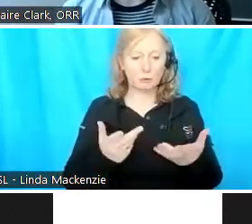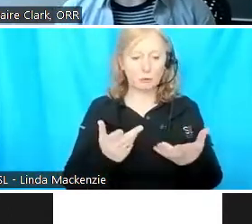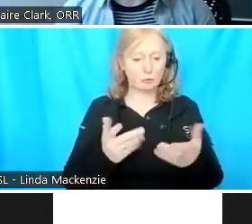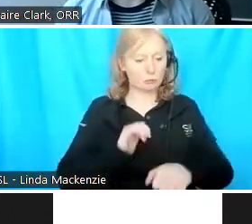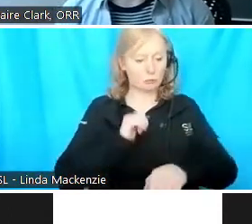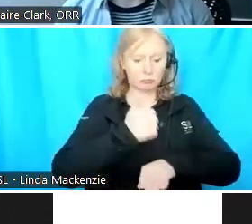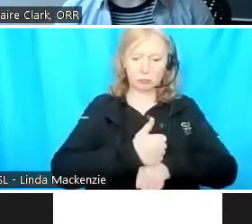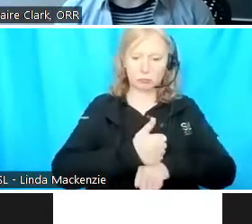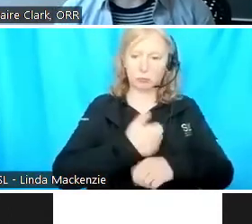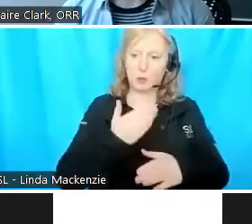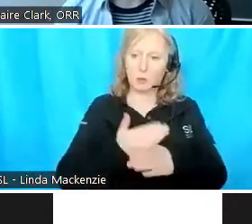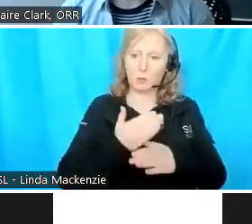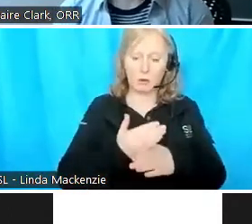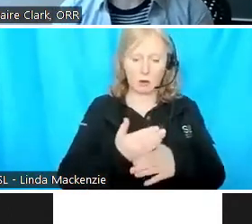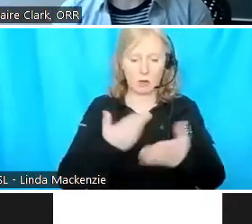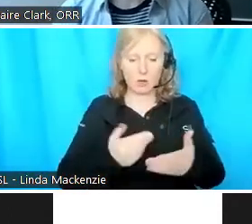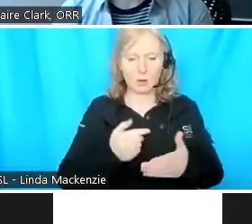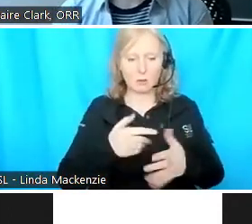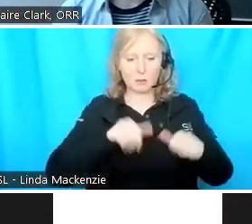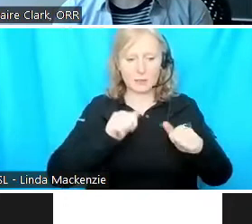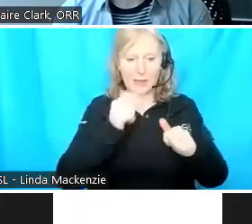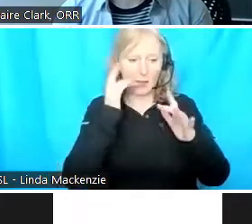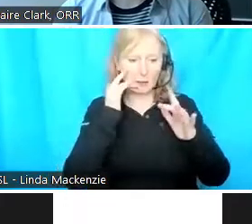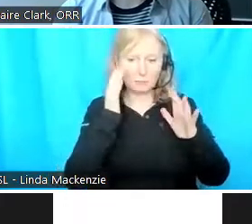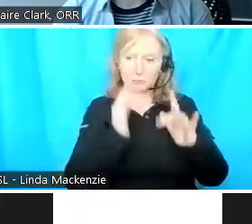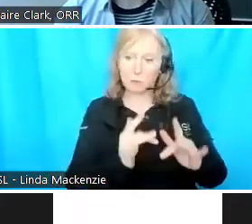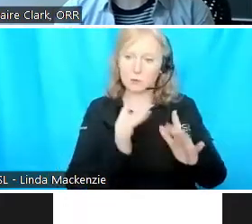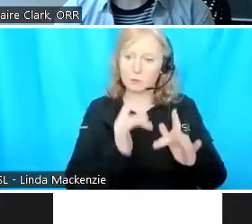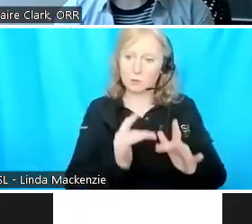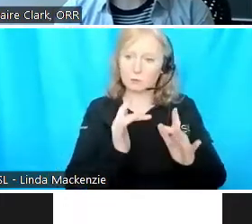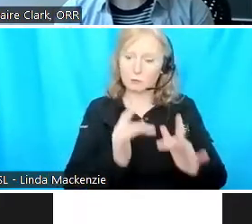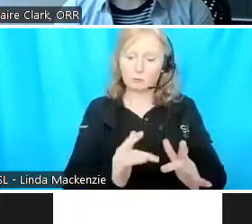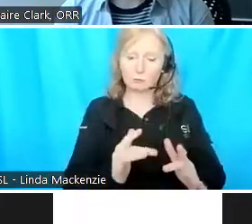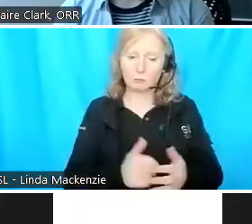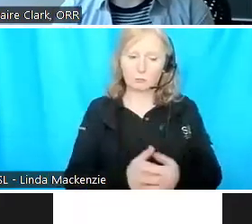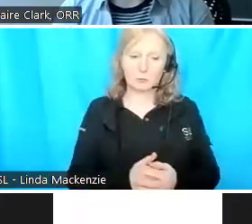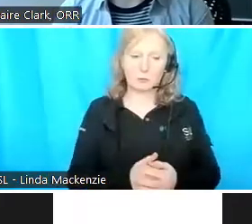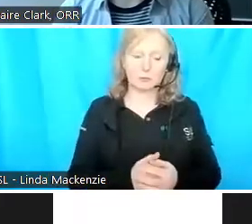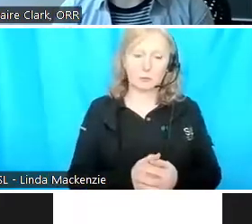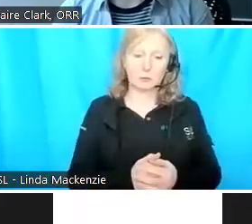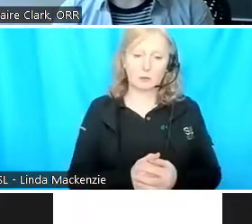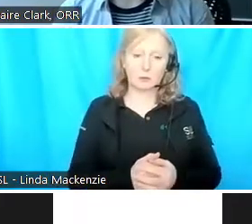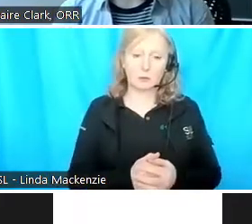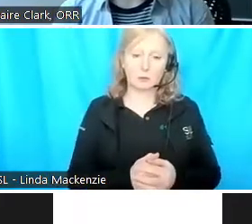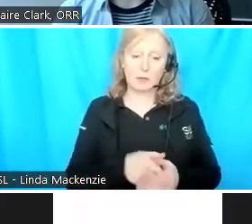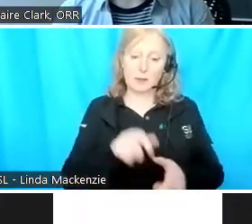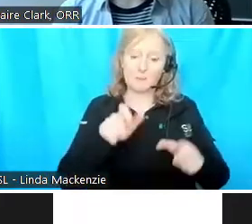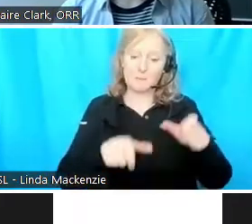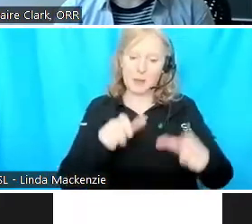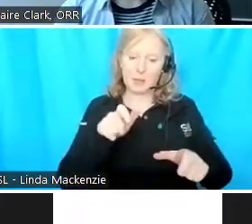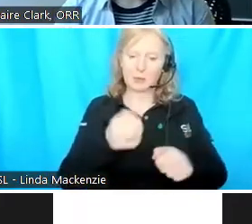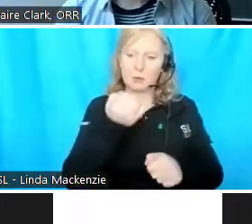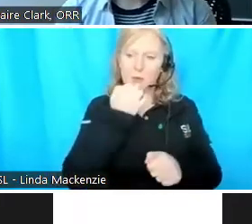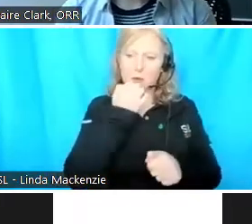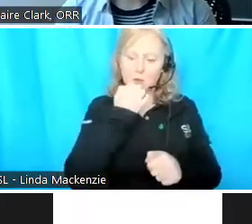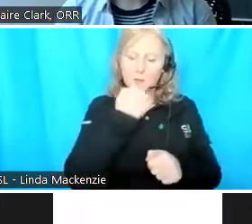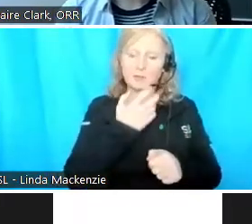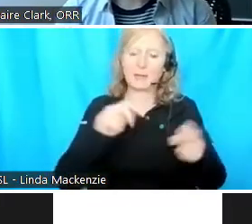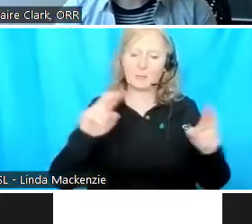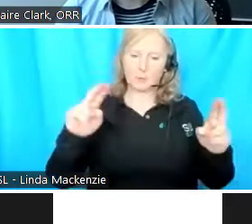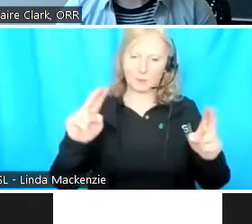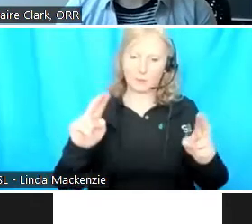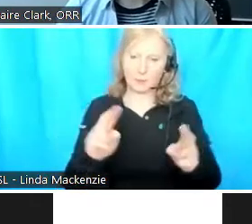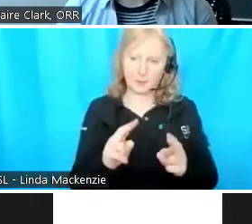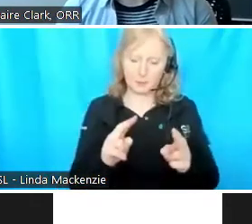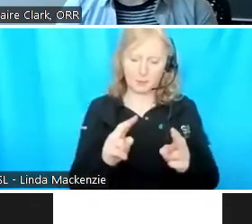we can start monitoring its impact. It is safe to say that passenger numbers have been particularly low for